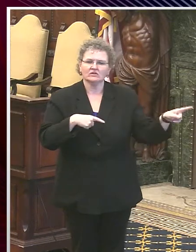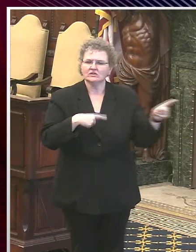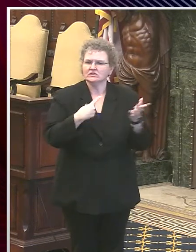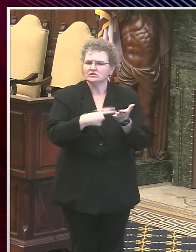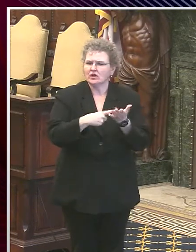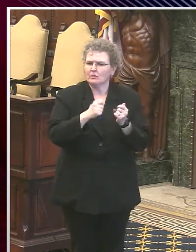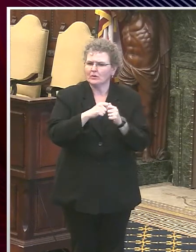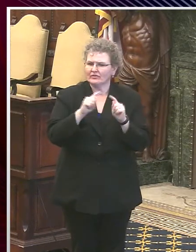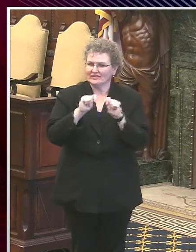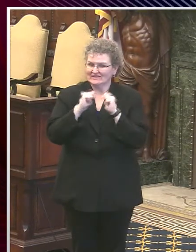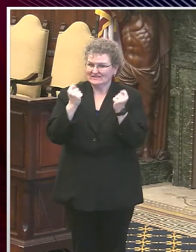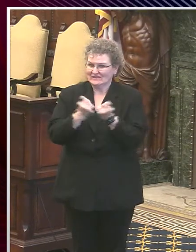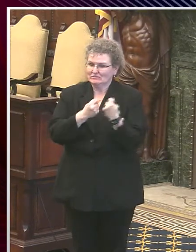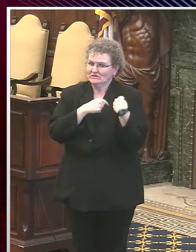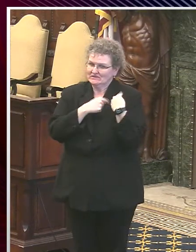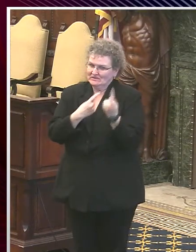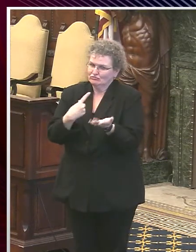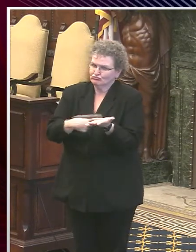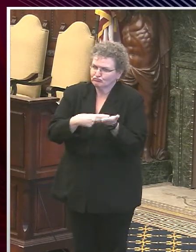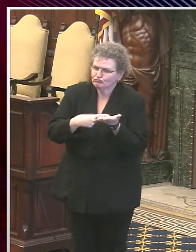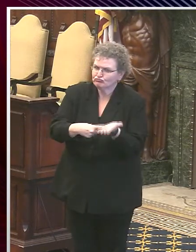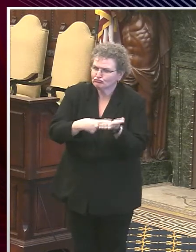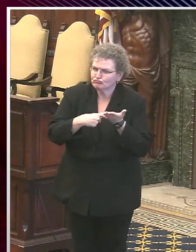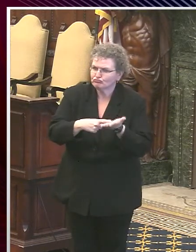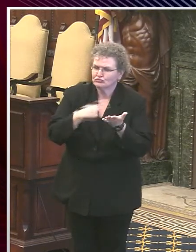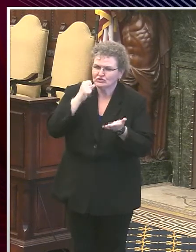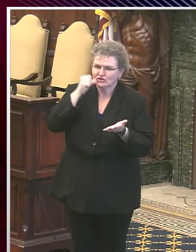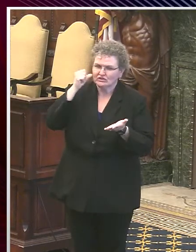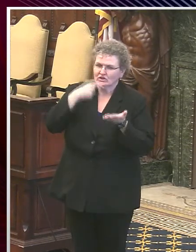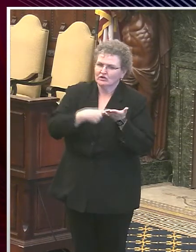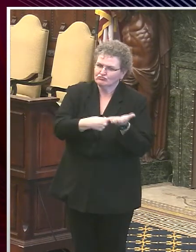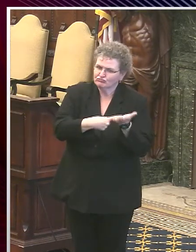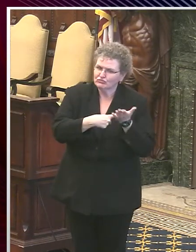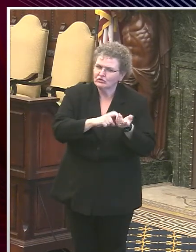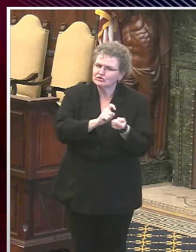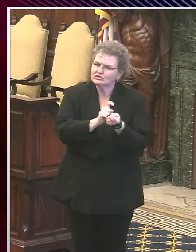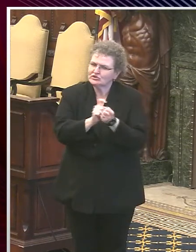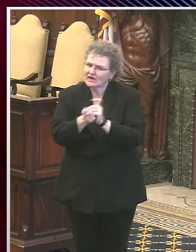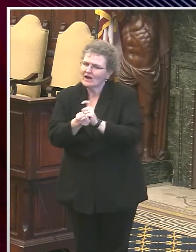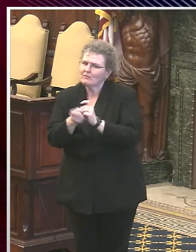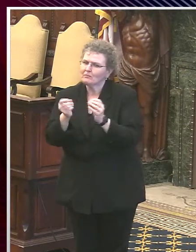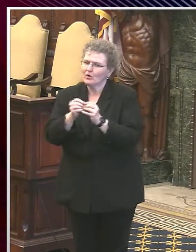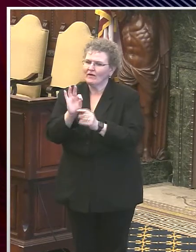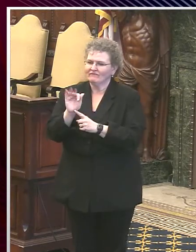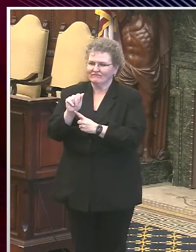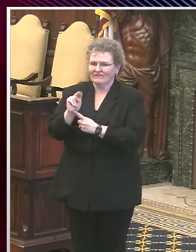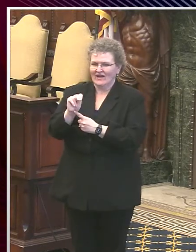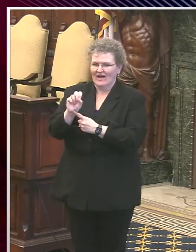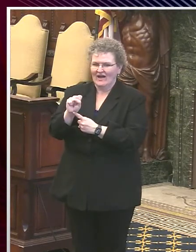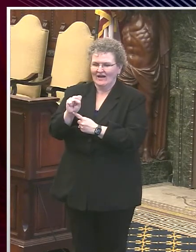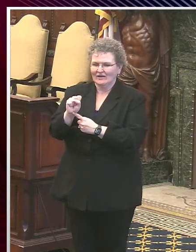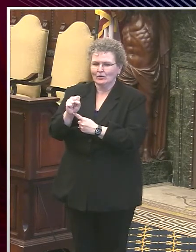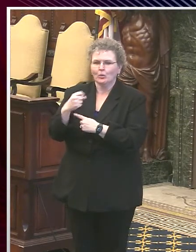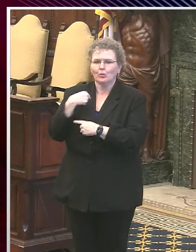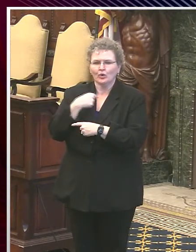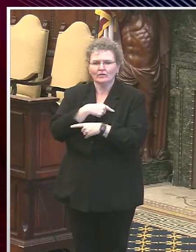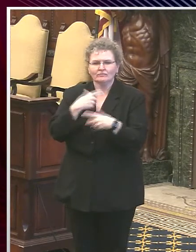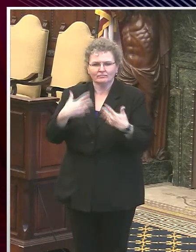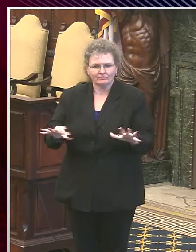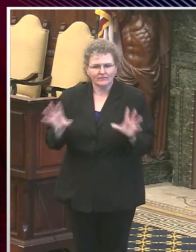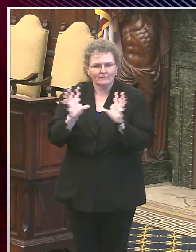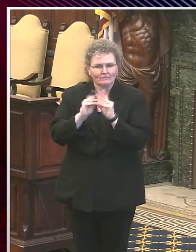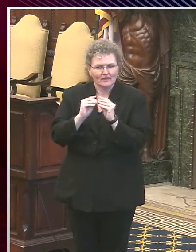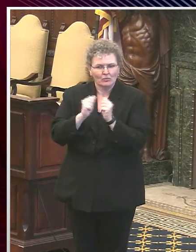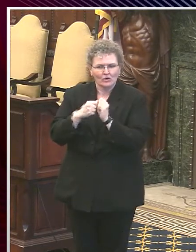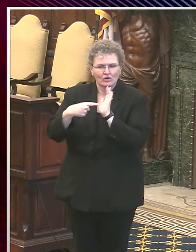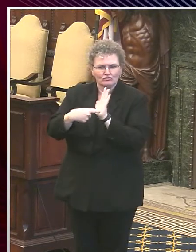teams when the governor announced yesterday the change to the crowd limit? Yeah, we had meetings with representatives of both the